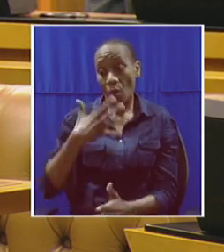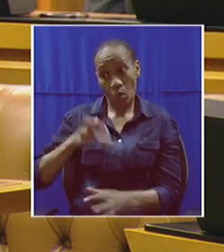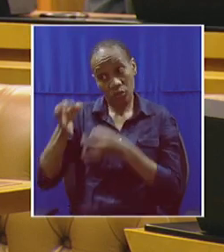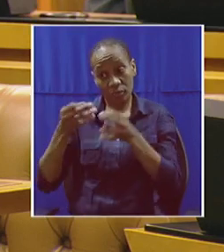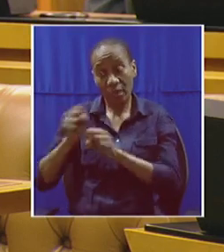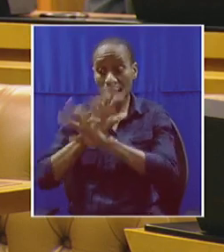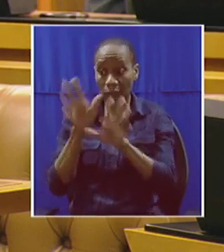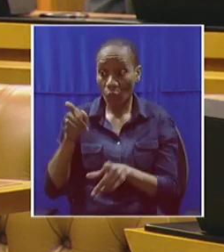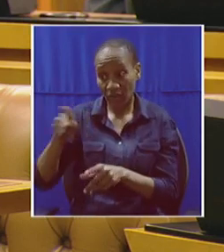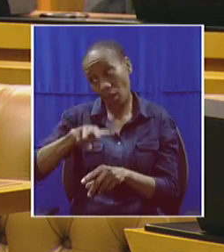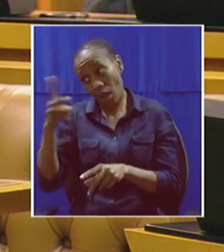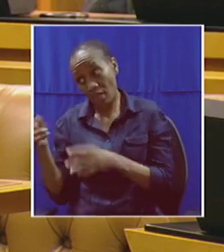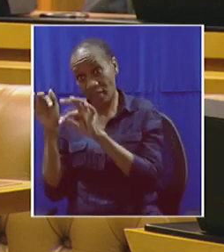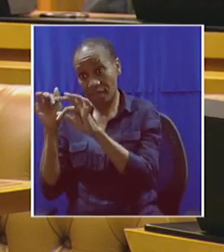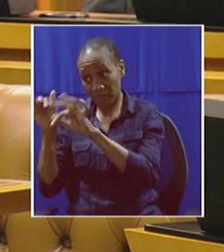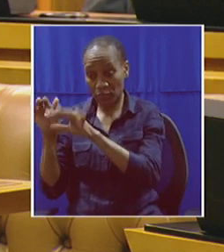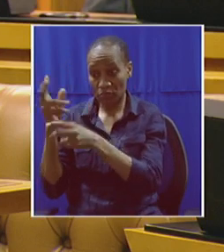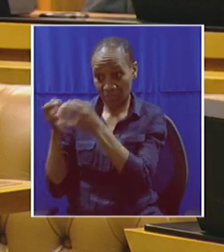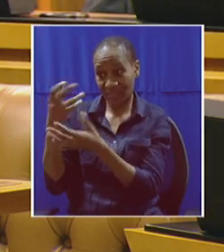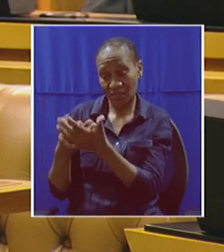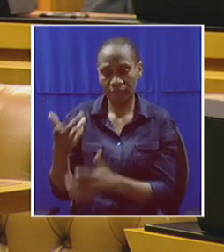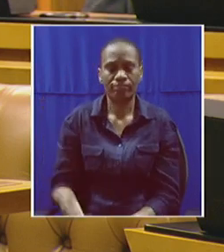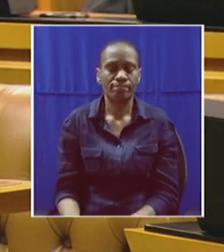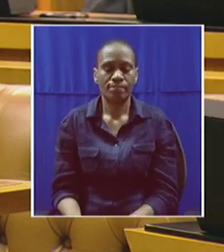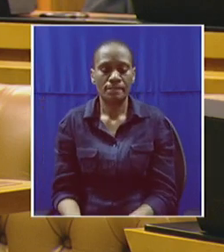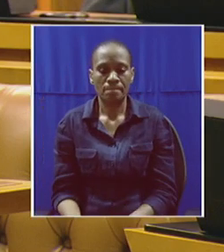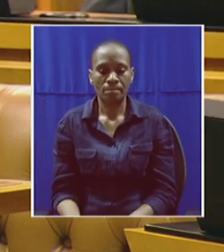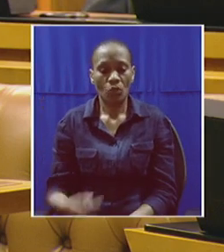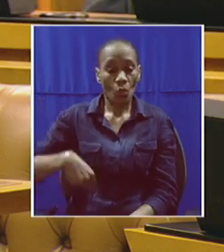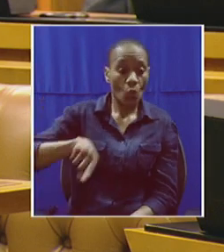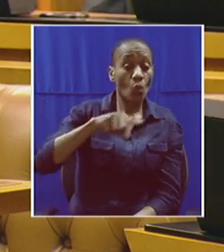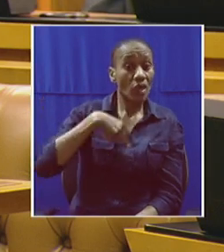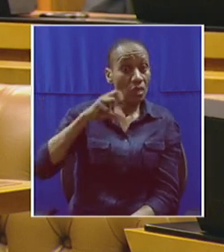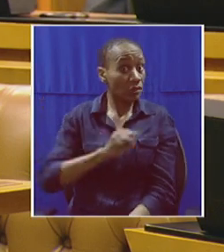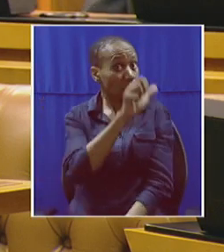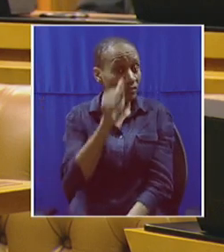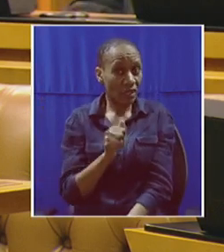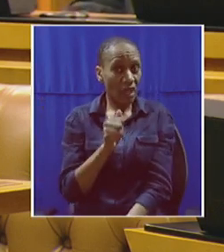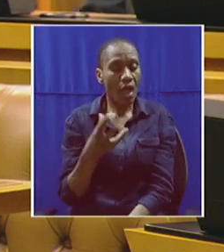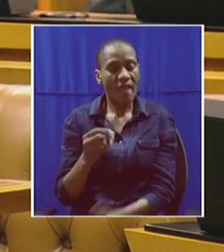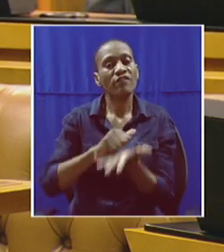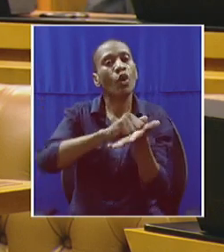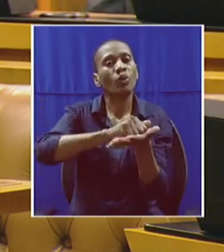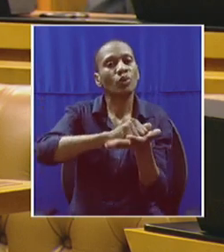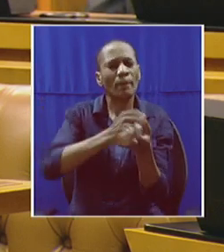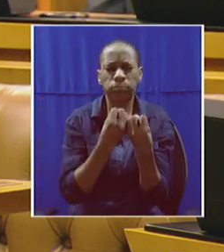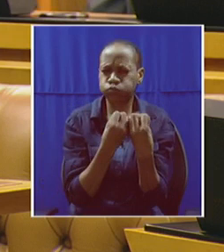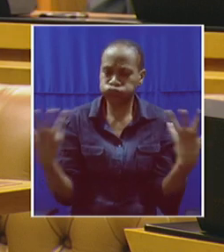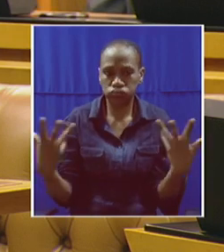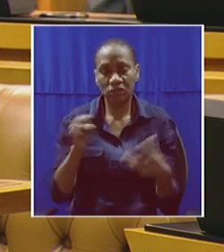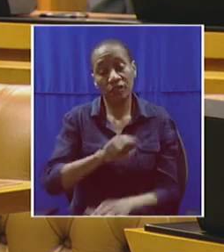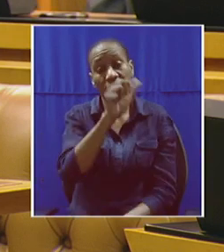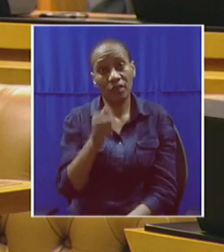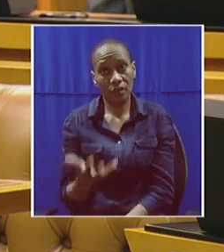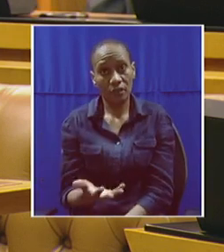that you can explain to others is that we are endowed with Cal in the country